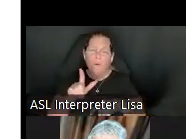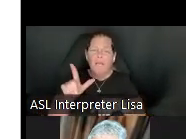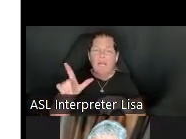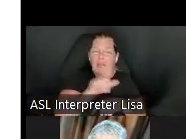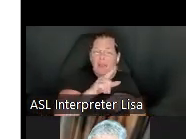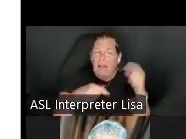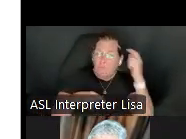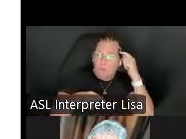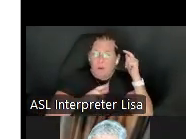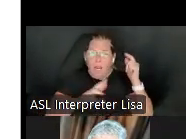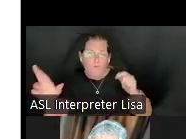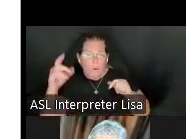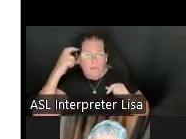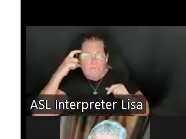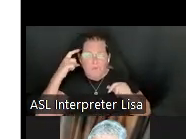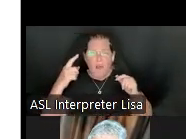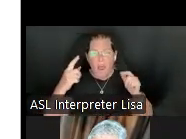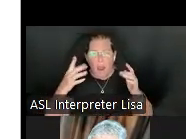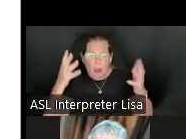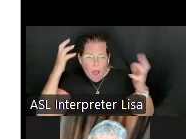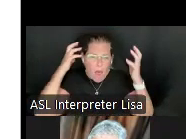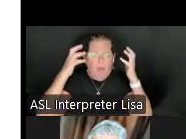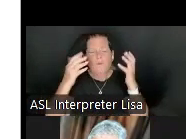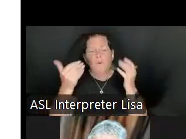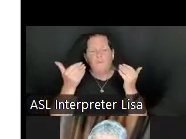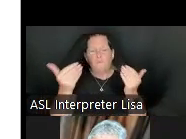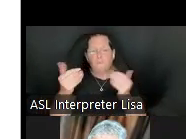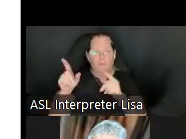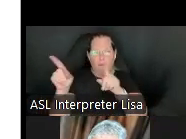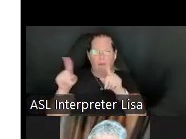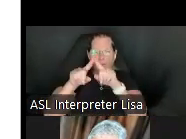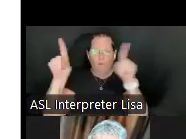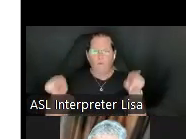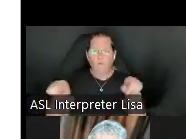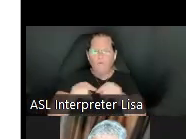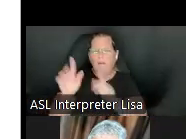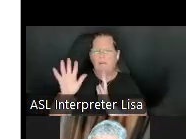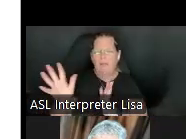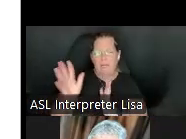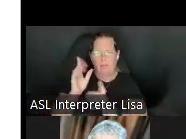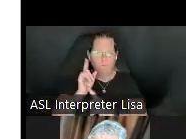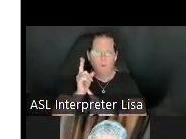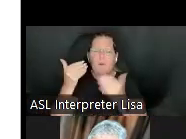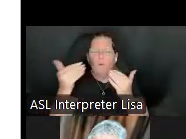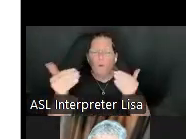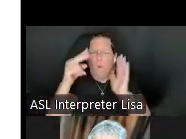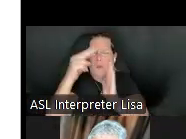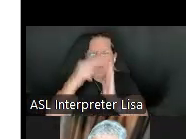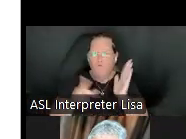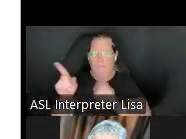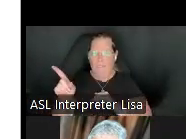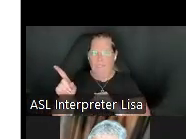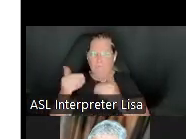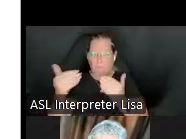brain versus right brain. So I'll leave this screen up for a second for you to read,